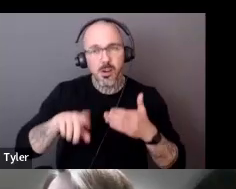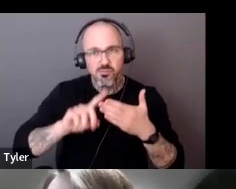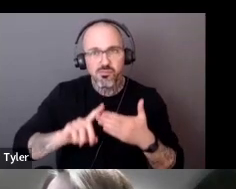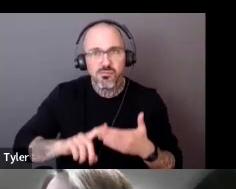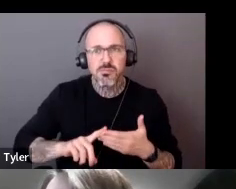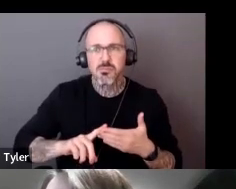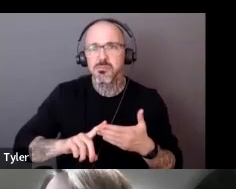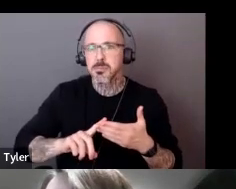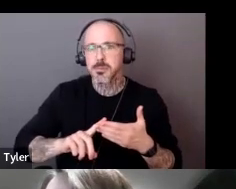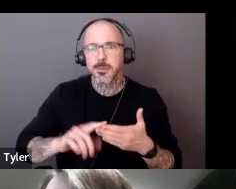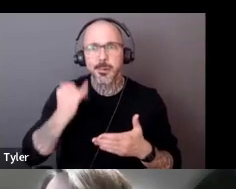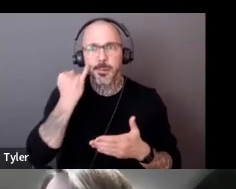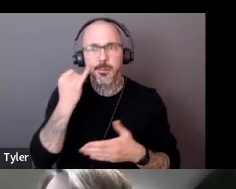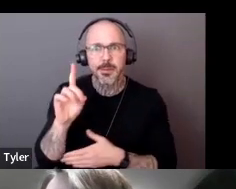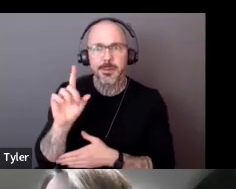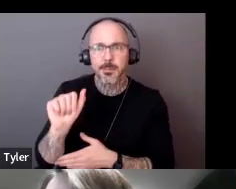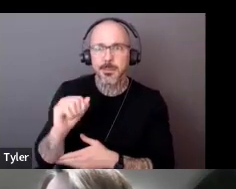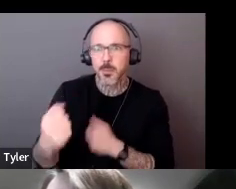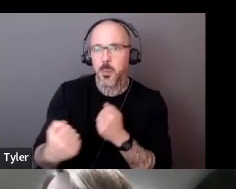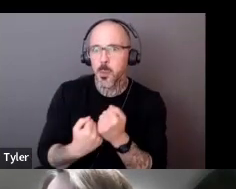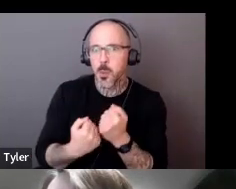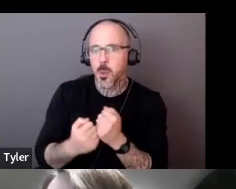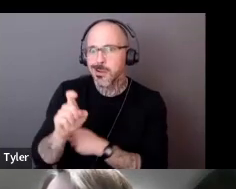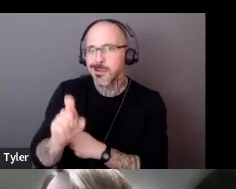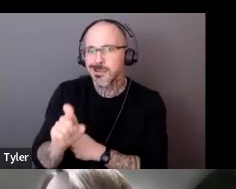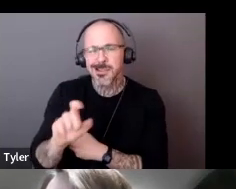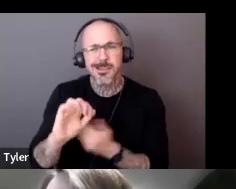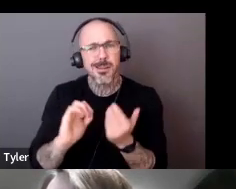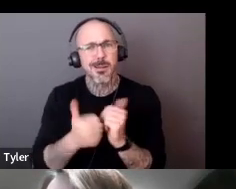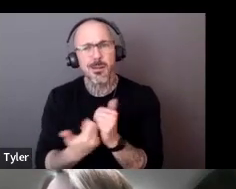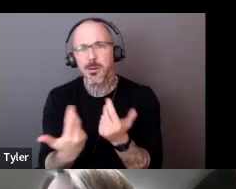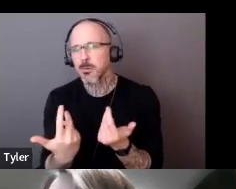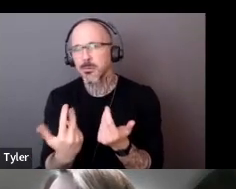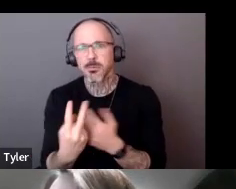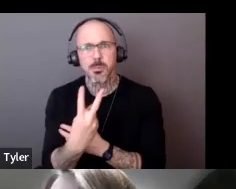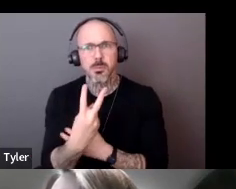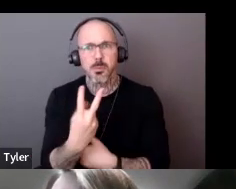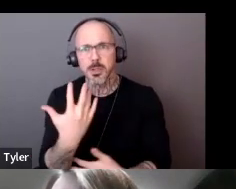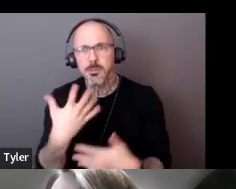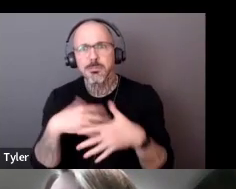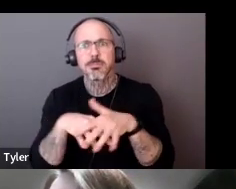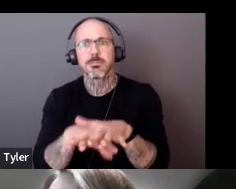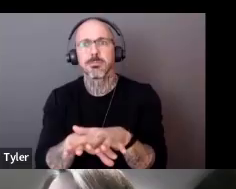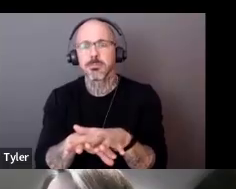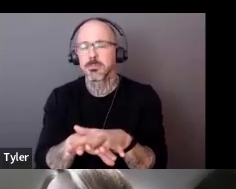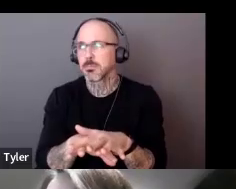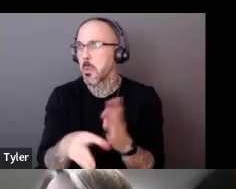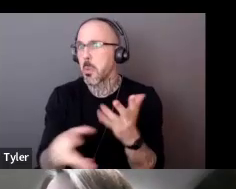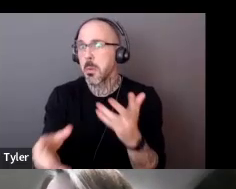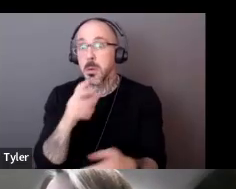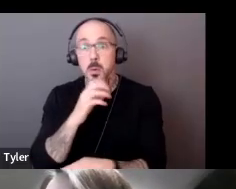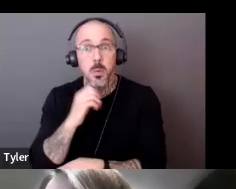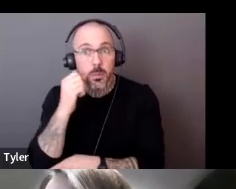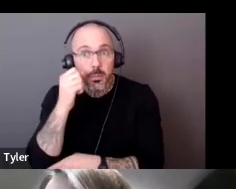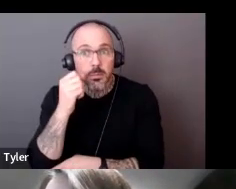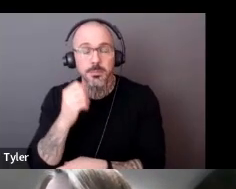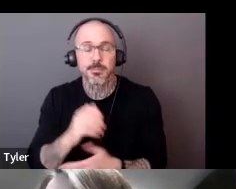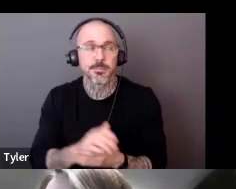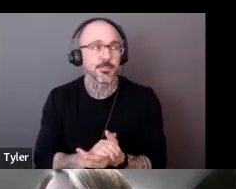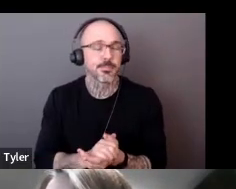need a disability-related supports, perhaps in older age, and those sorts of things. And so,